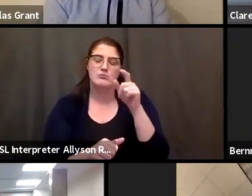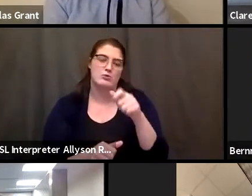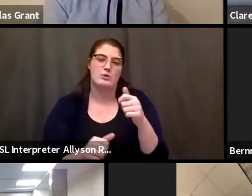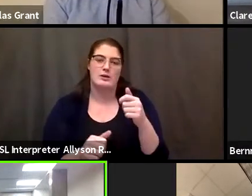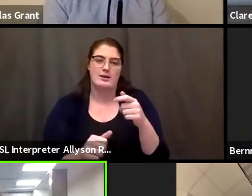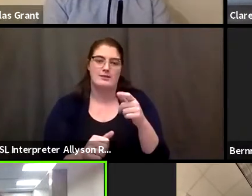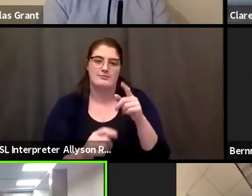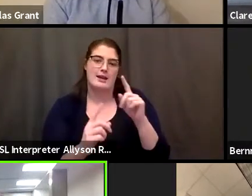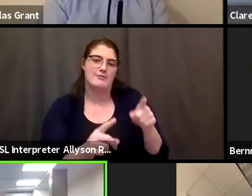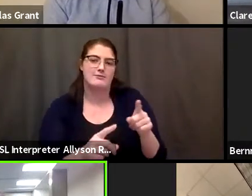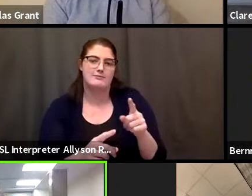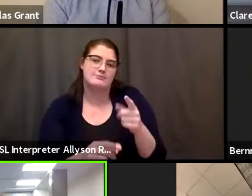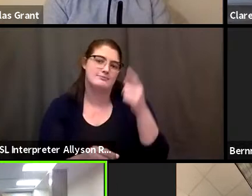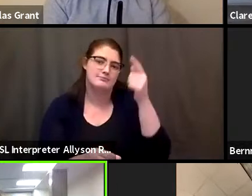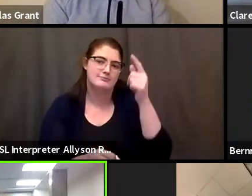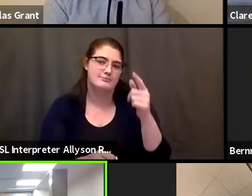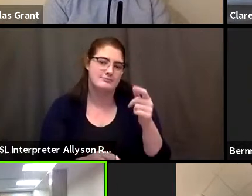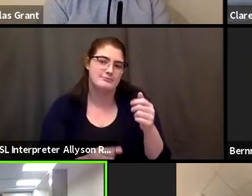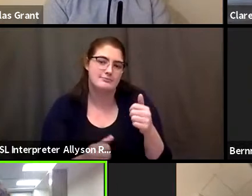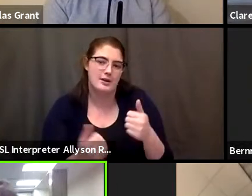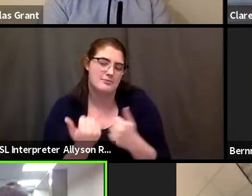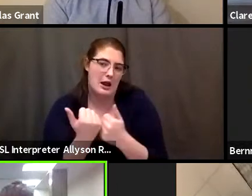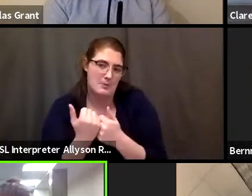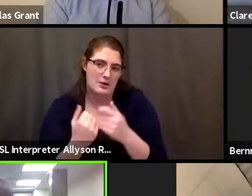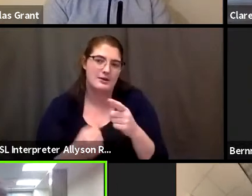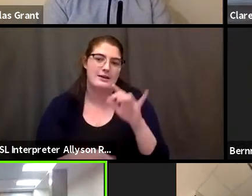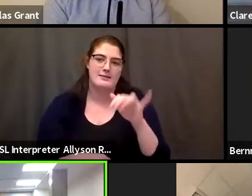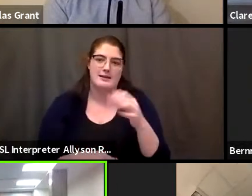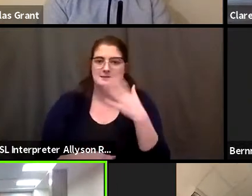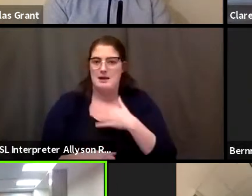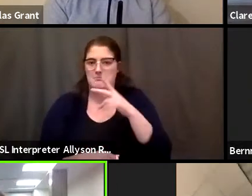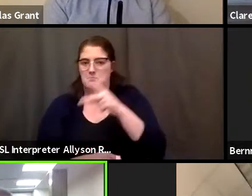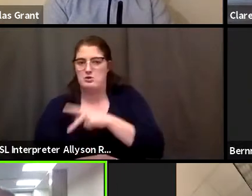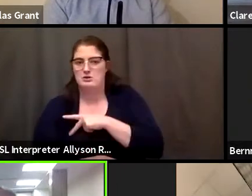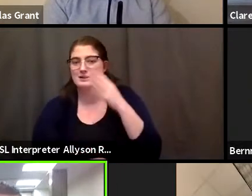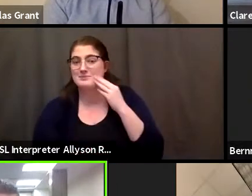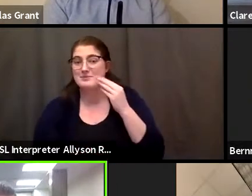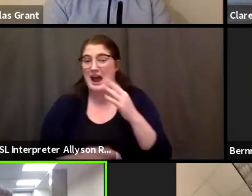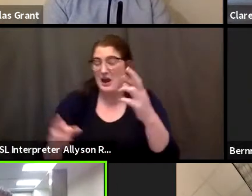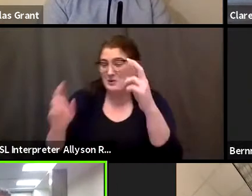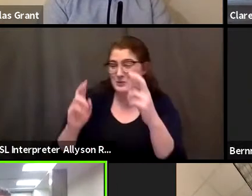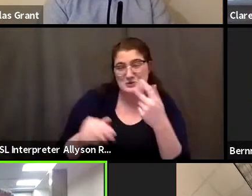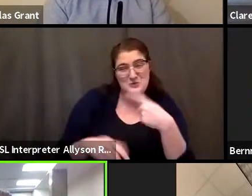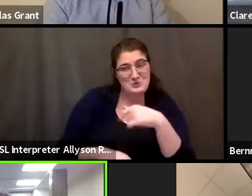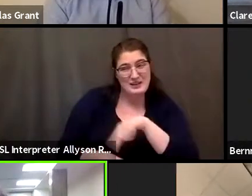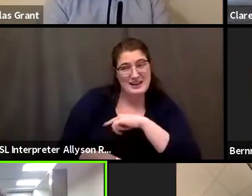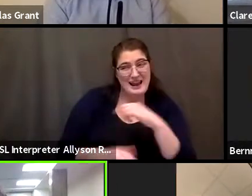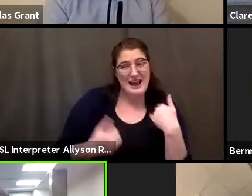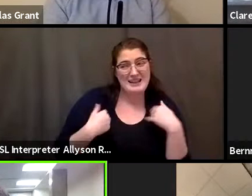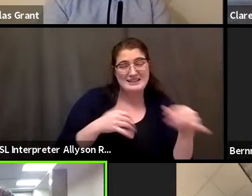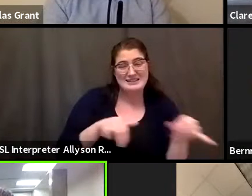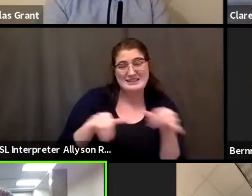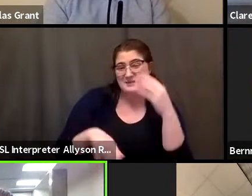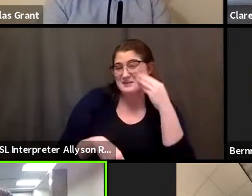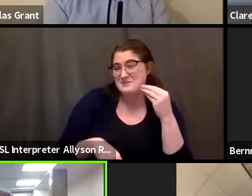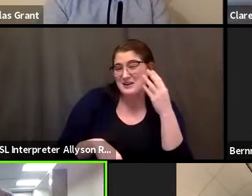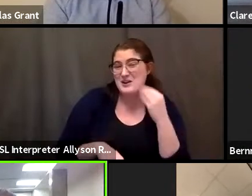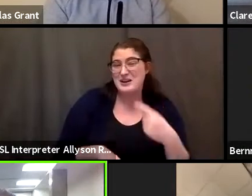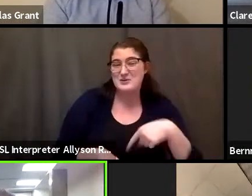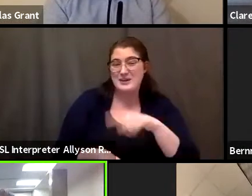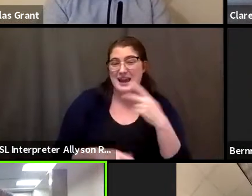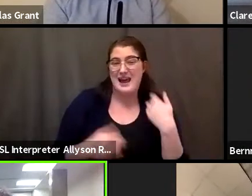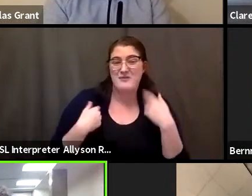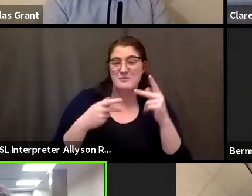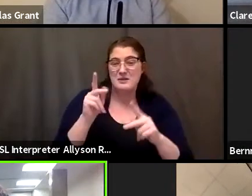it. Yeah, that's been my experience personally. Yeah, no, I wish we had the same experience. We have people reporting